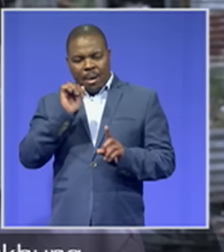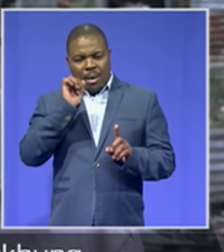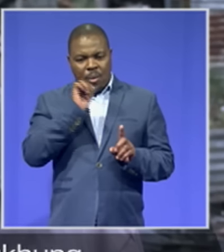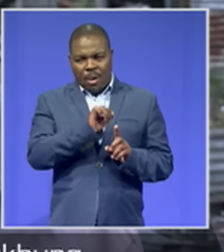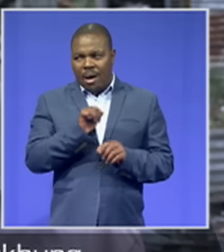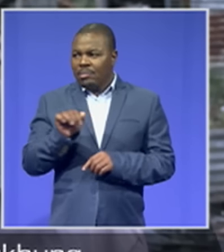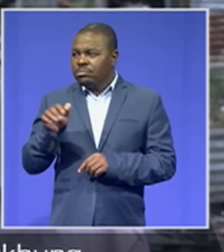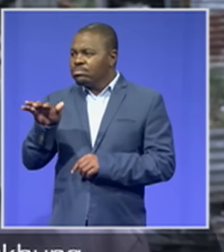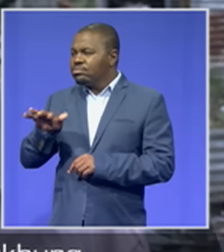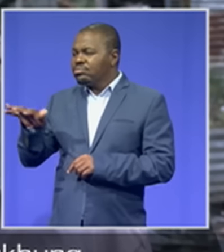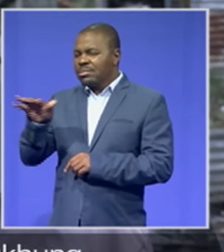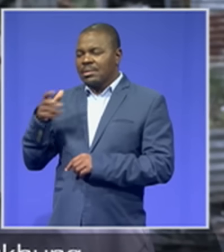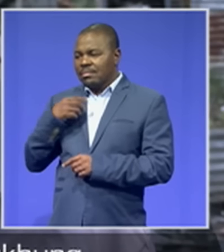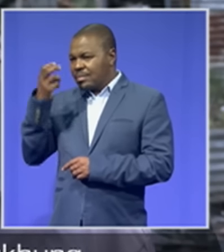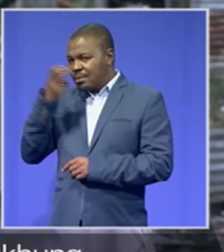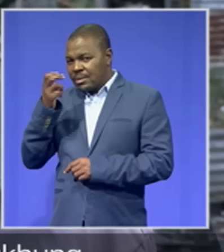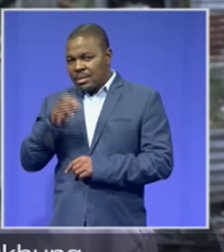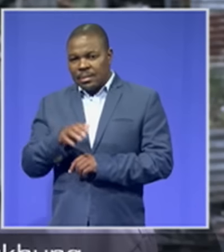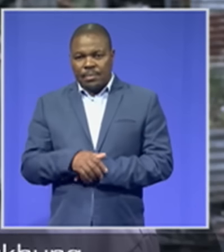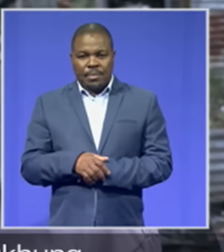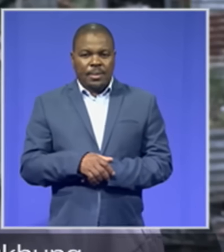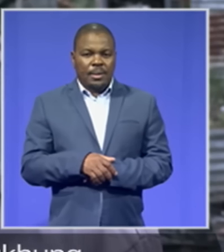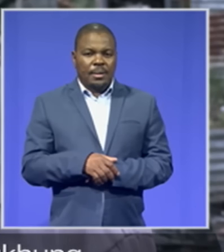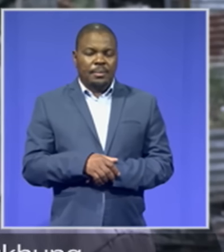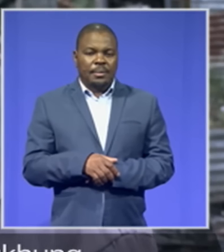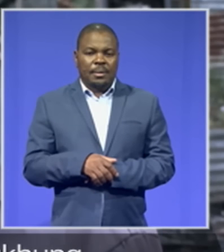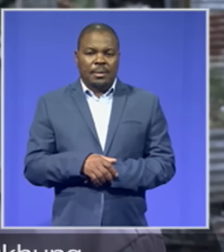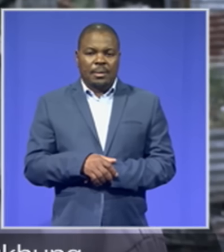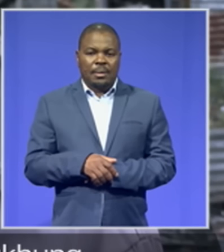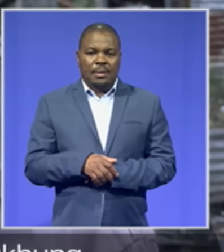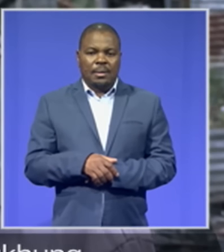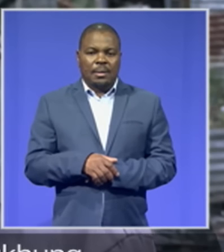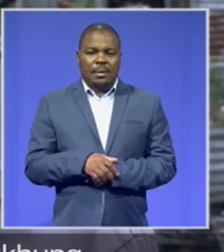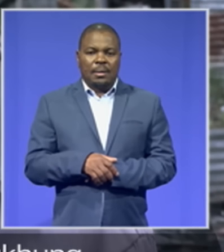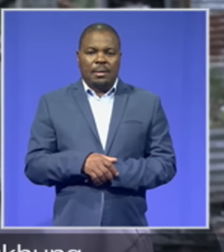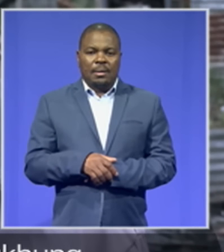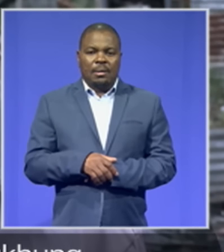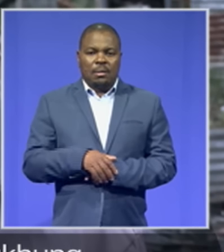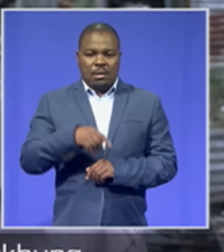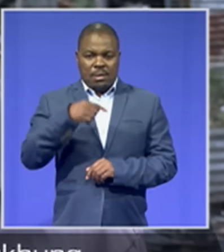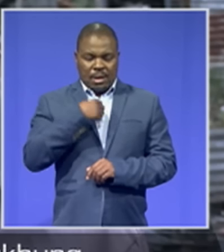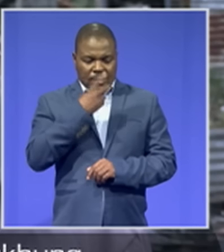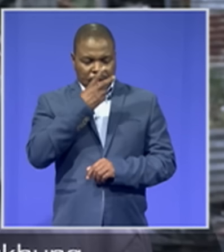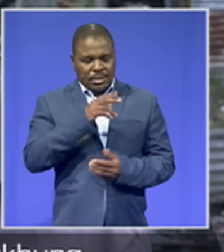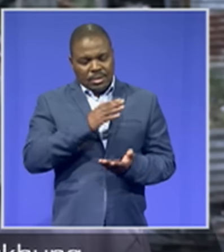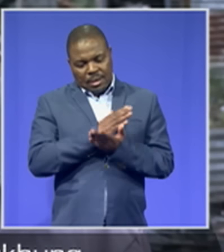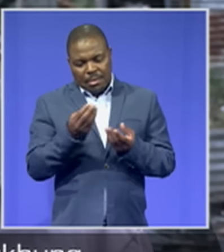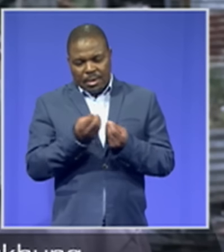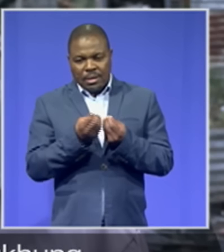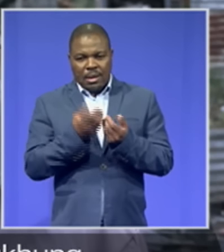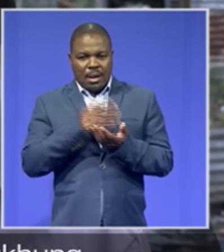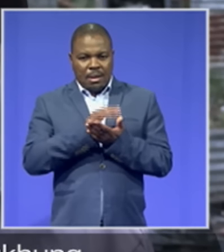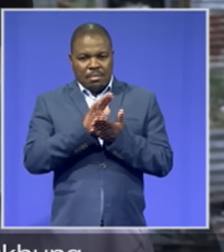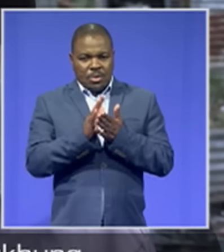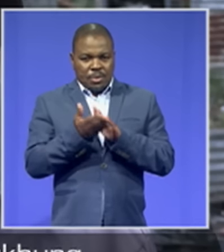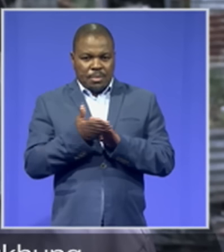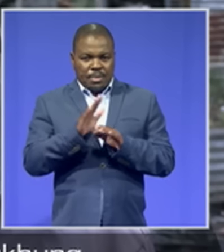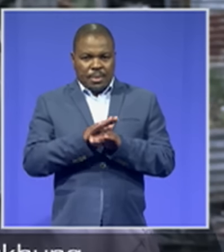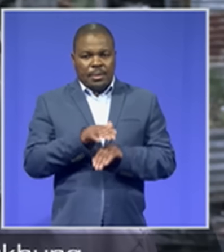di family. Re ha ke tla ke re bona go dira dipotso tse dingwe kana ke